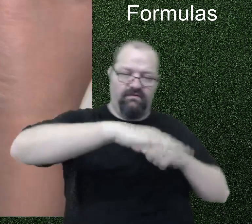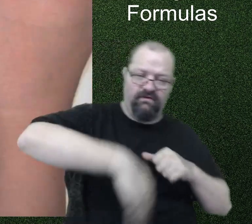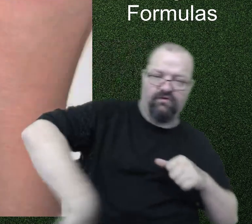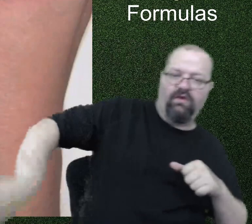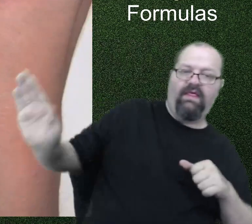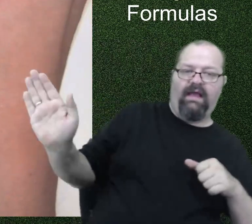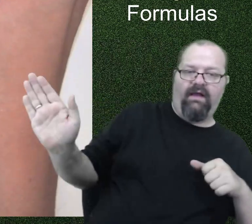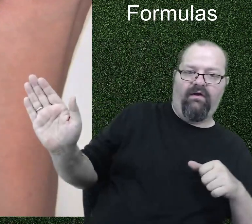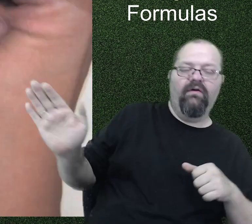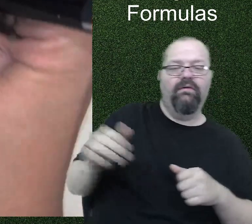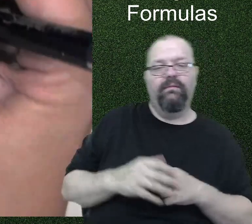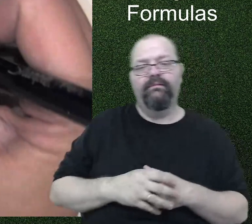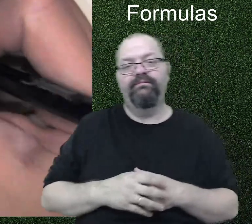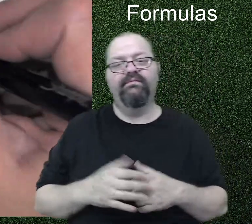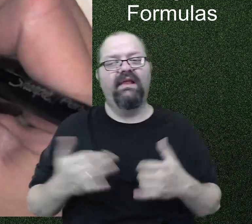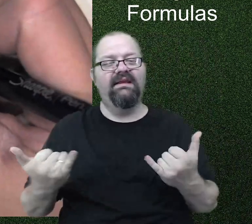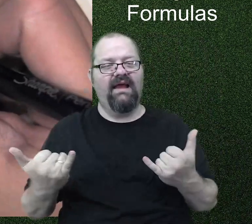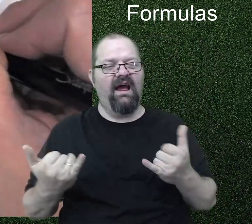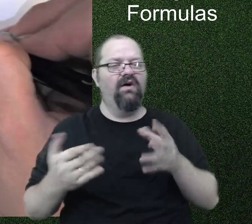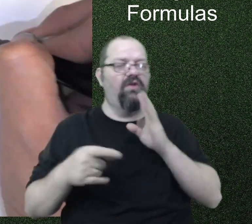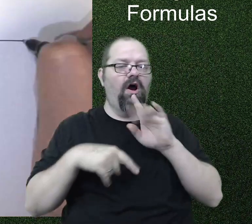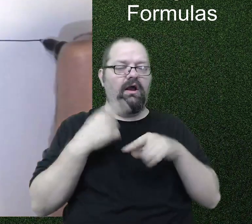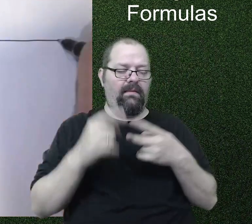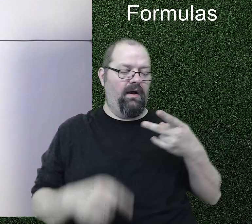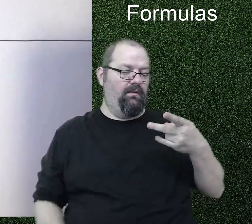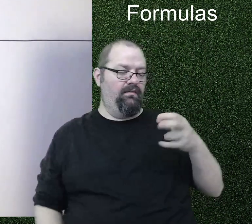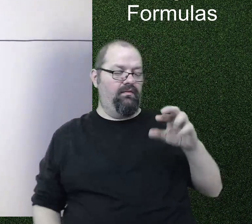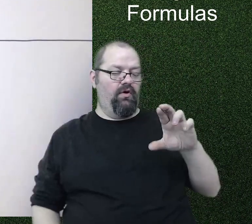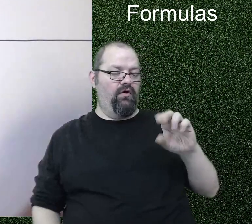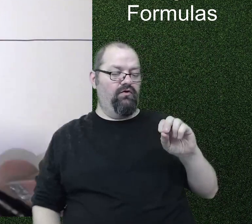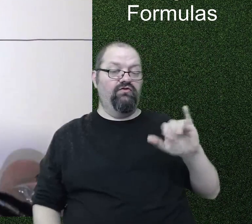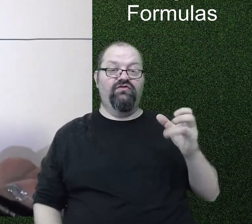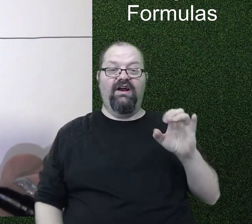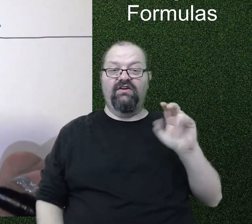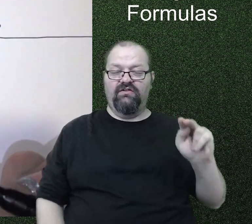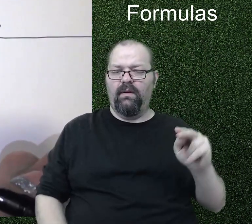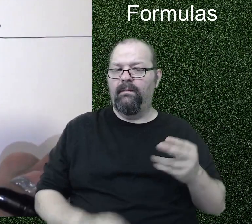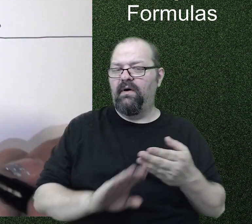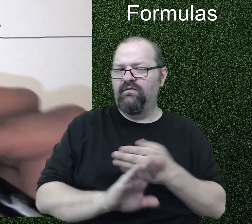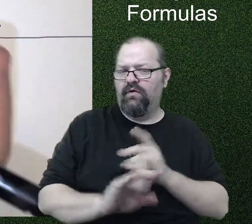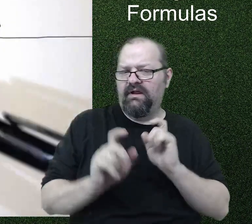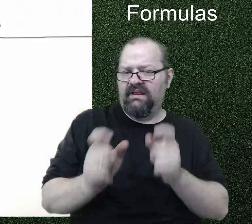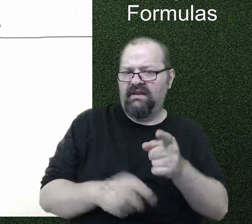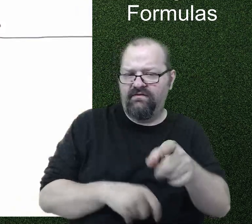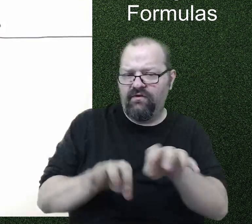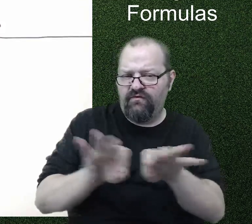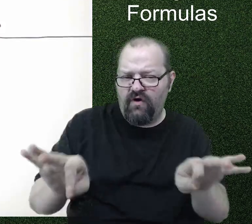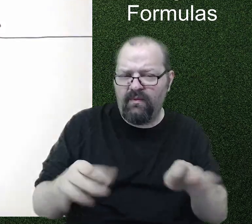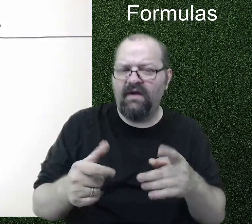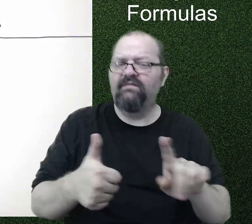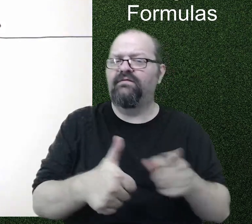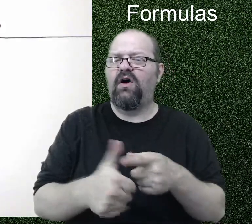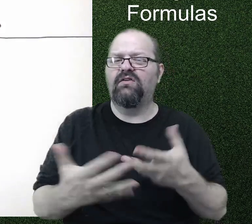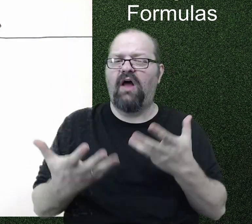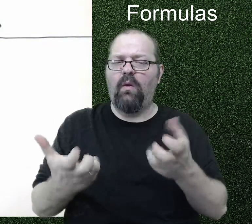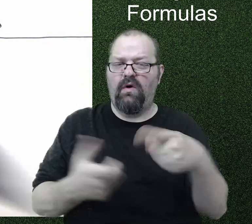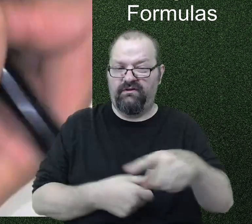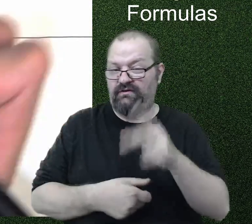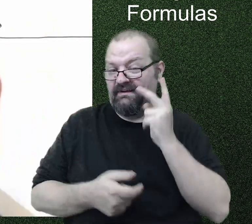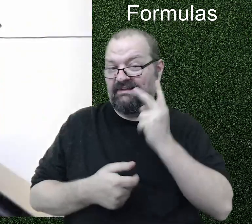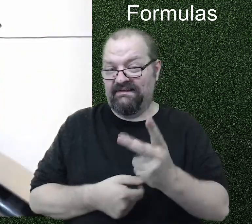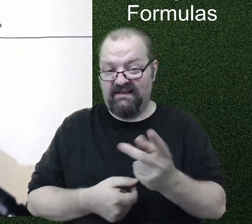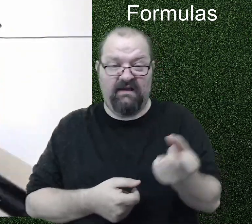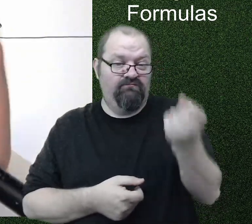projection. Now, before we give formulas for projection, I just want you to see that you've done this before.